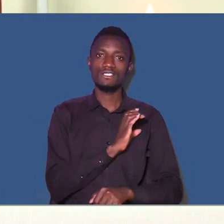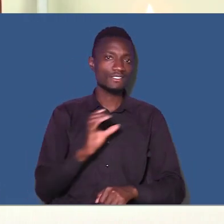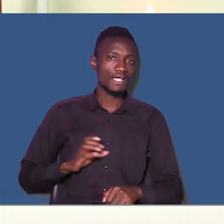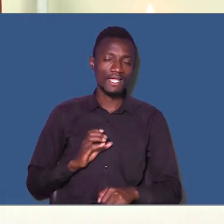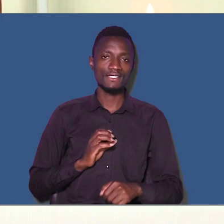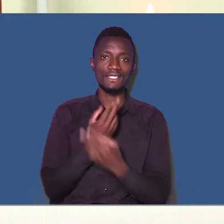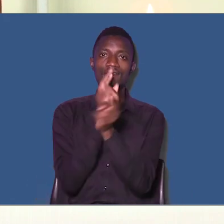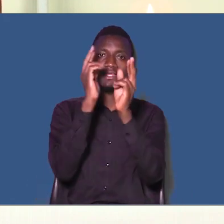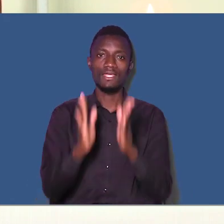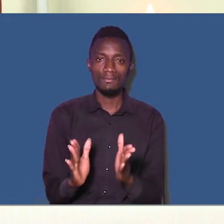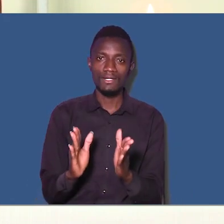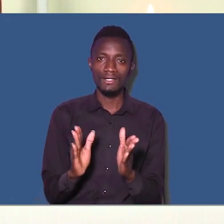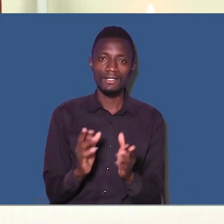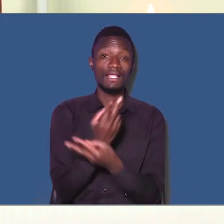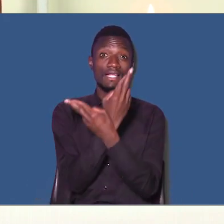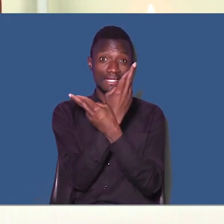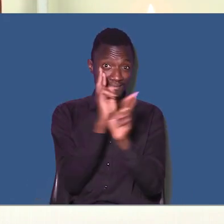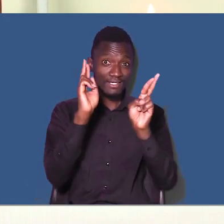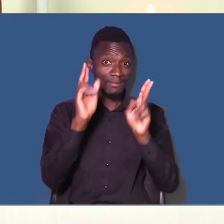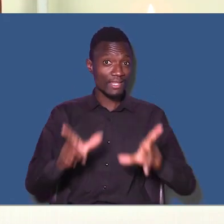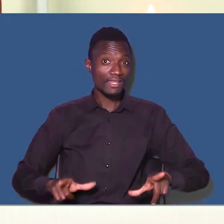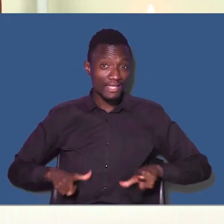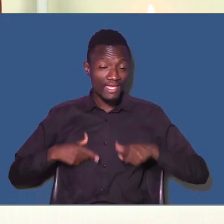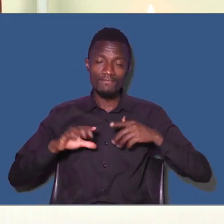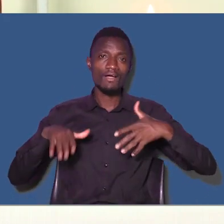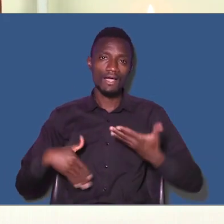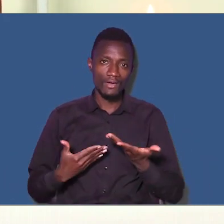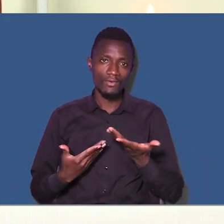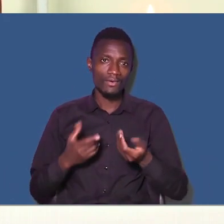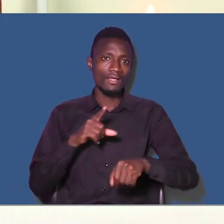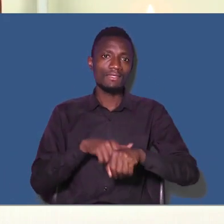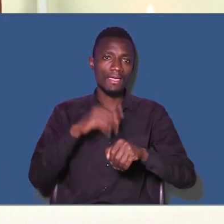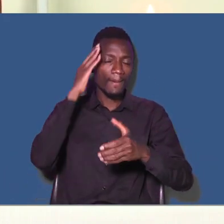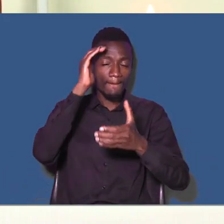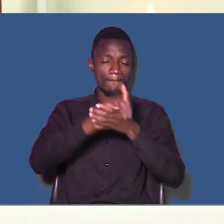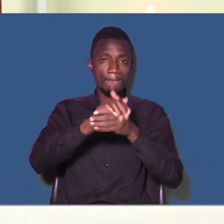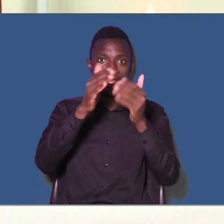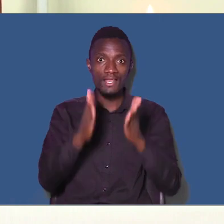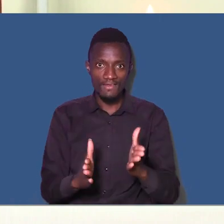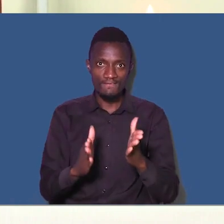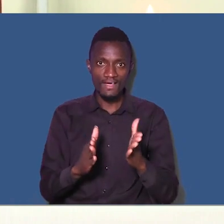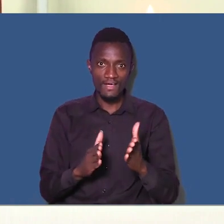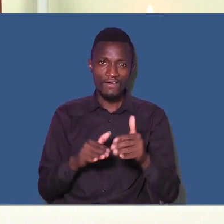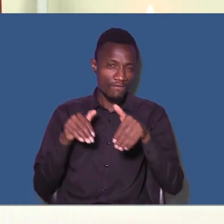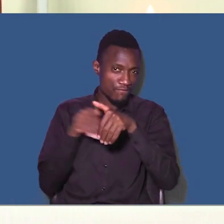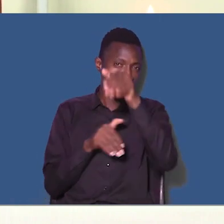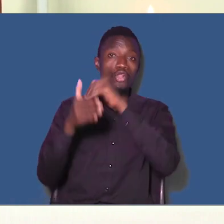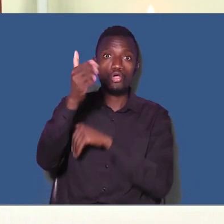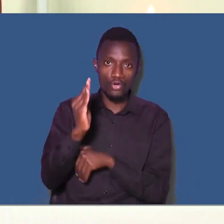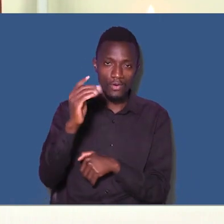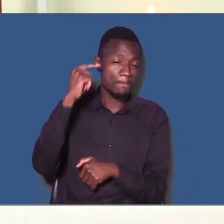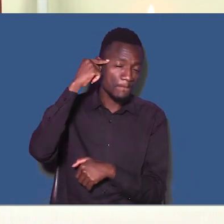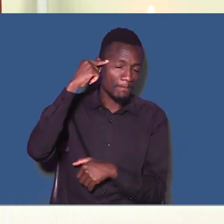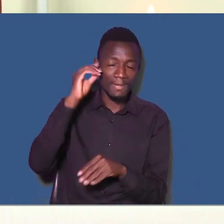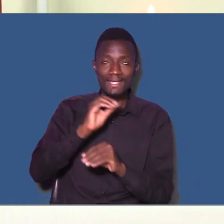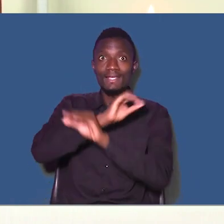A redeemed life is one where the believer lives for the will of God, is clear-minded,